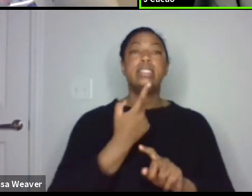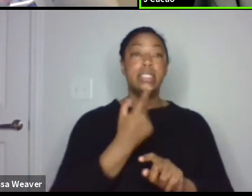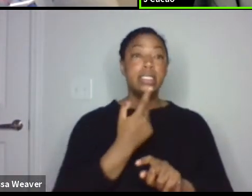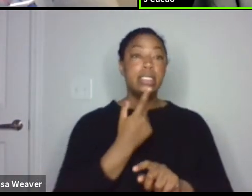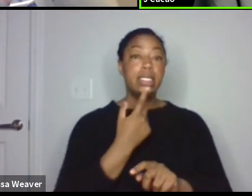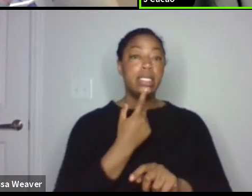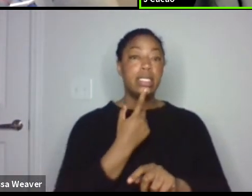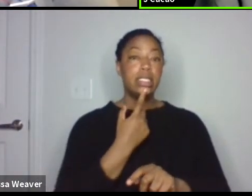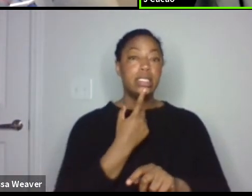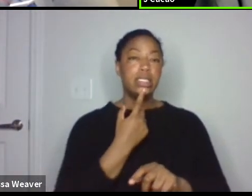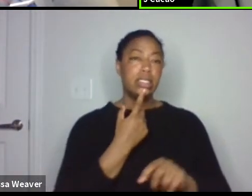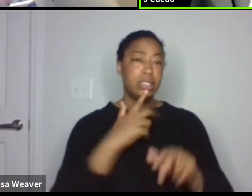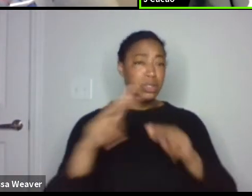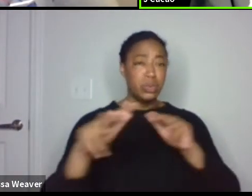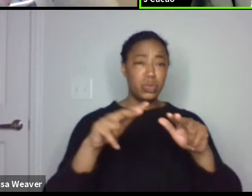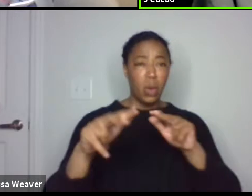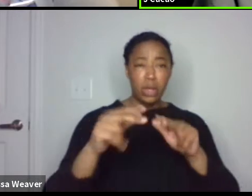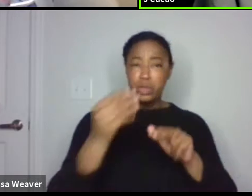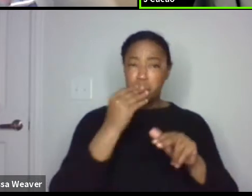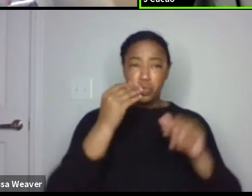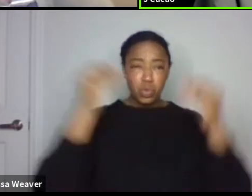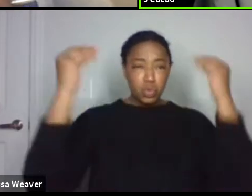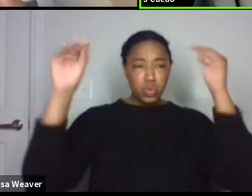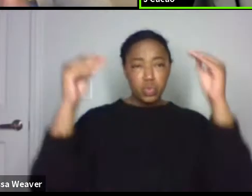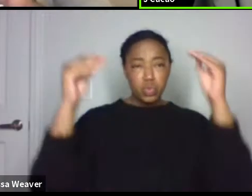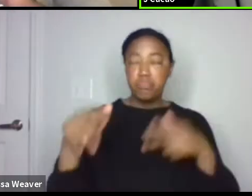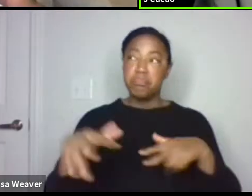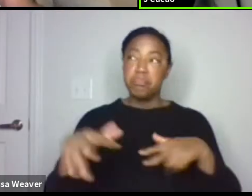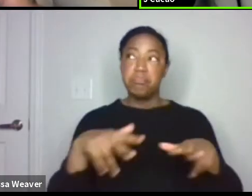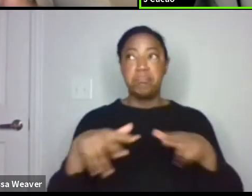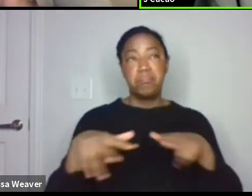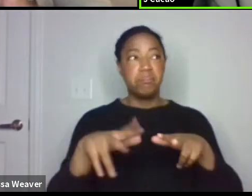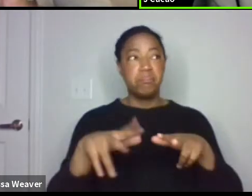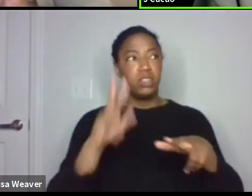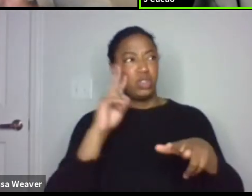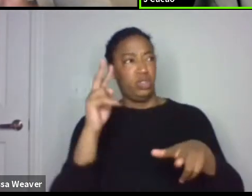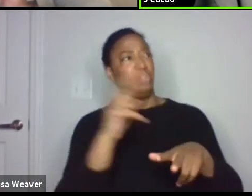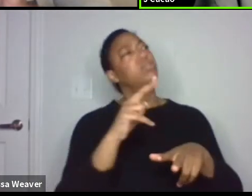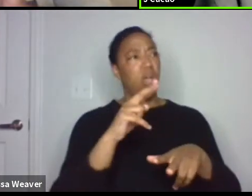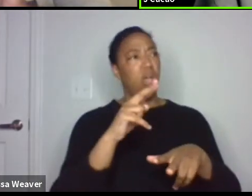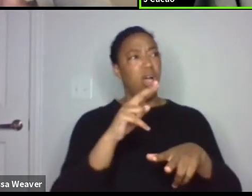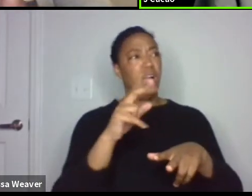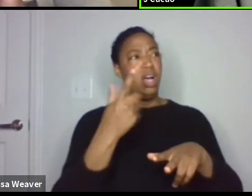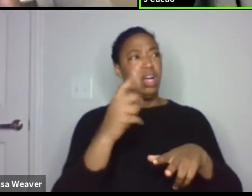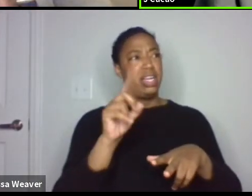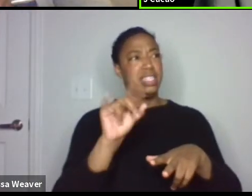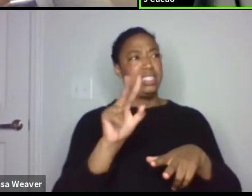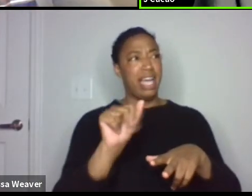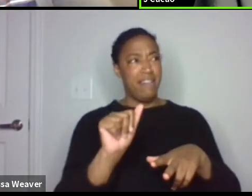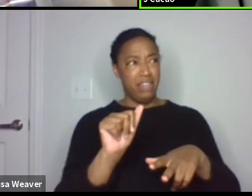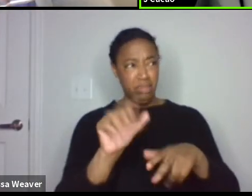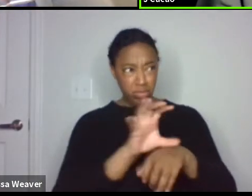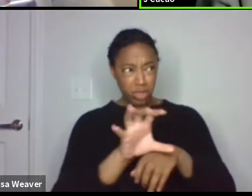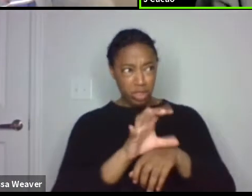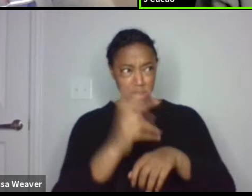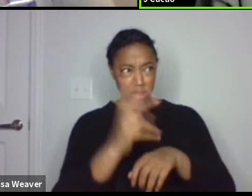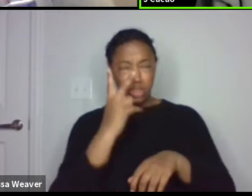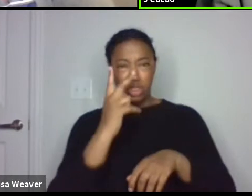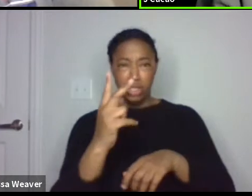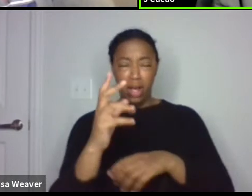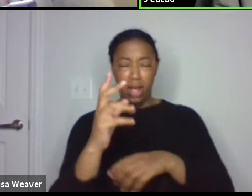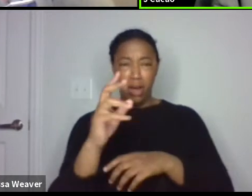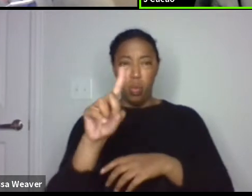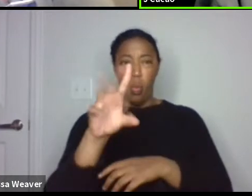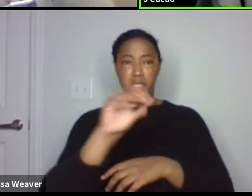down one of the grocery stores and she saw the Godiva chocolate. I think it said contained like 100% cacao or whatever. And she said when she saw the